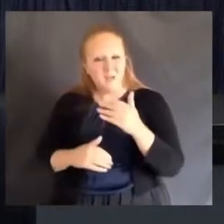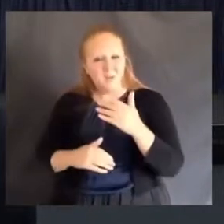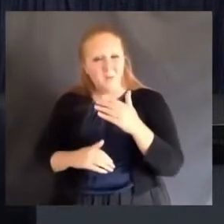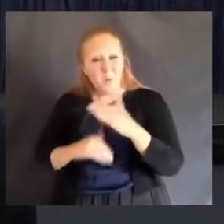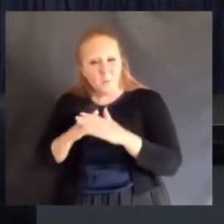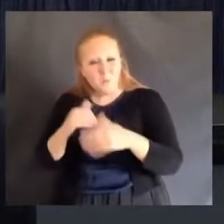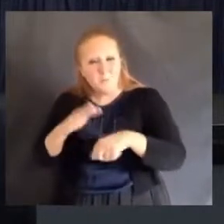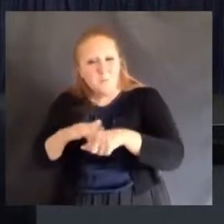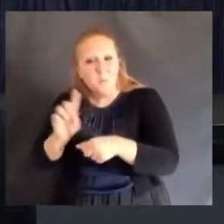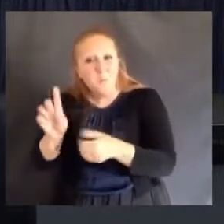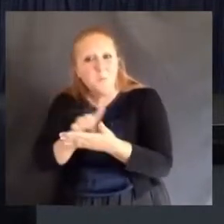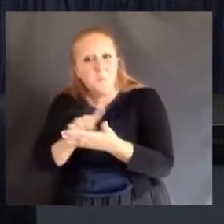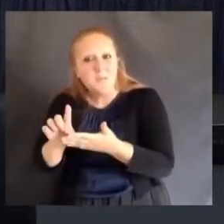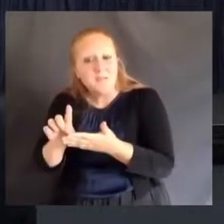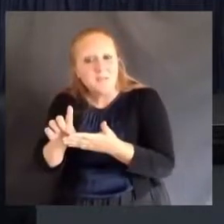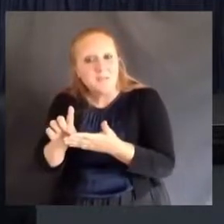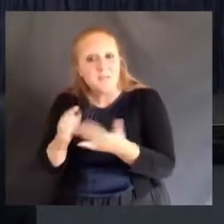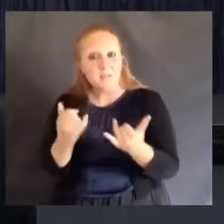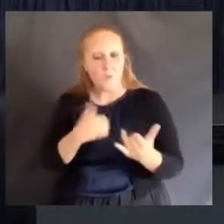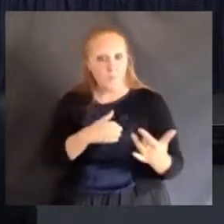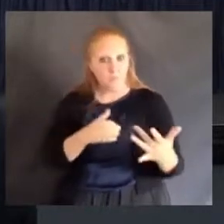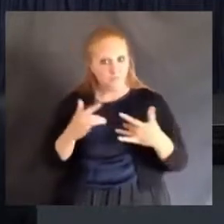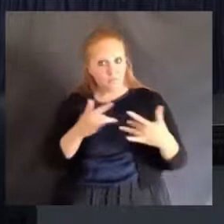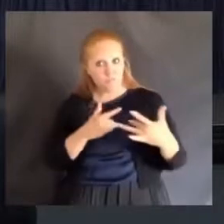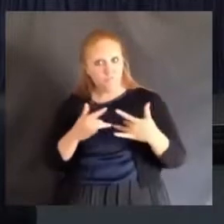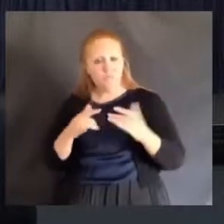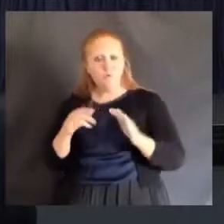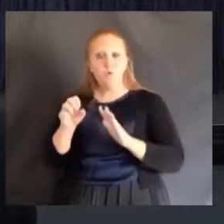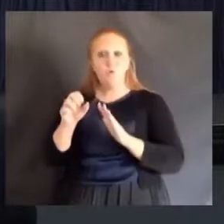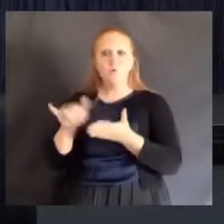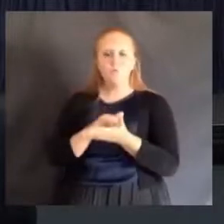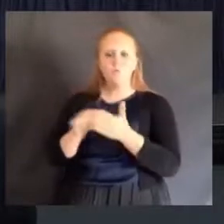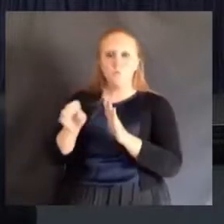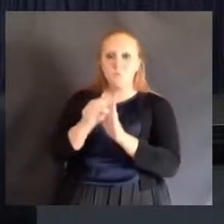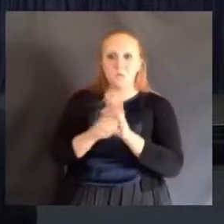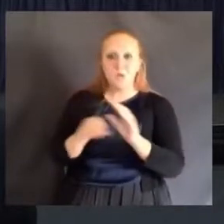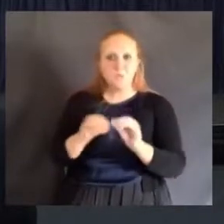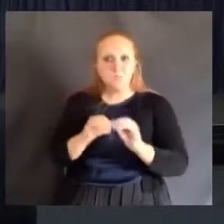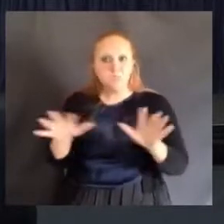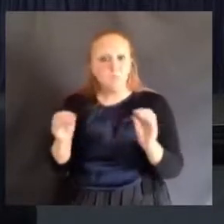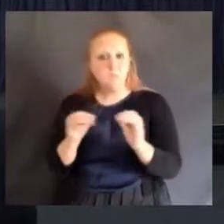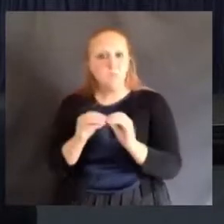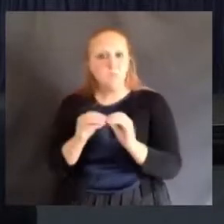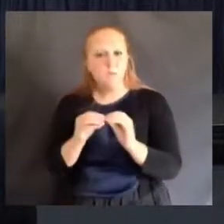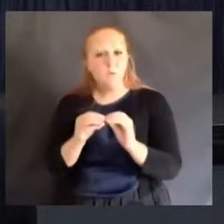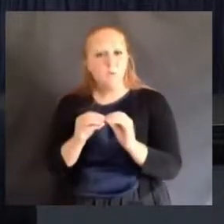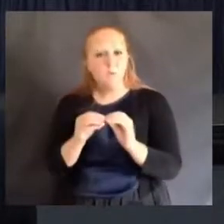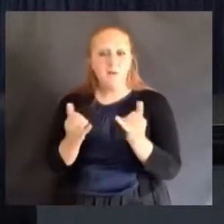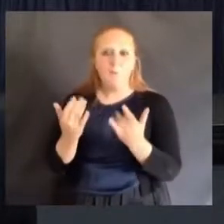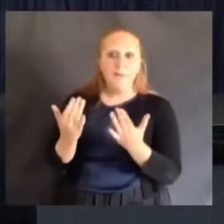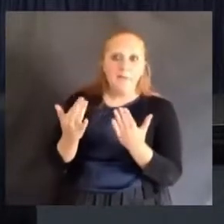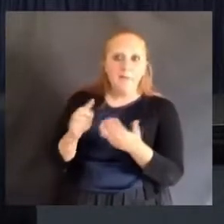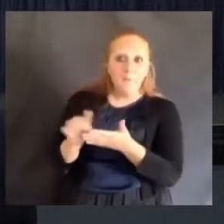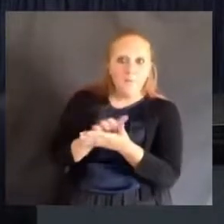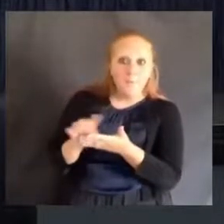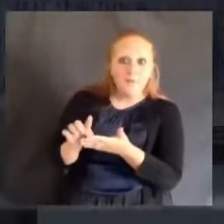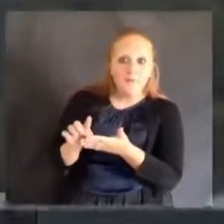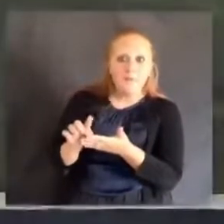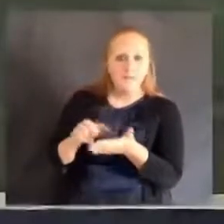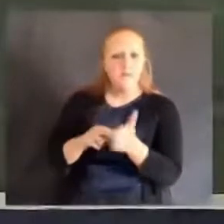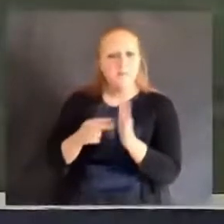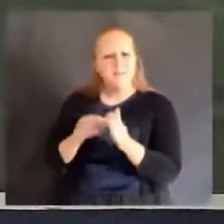happening at a more widespread level at the state and affecting, test results coming back and being able to monitor infection